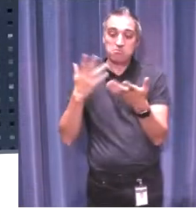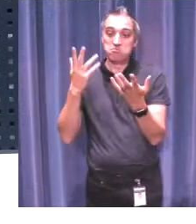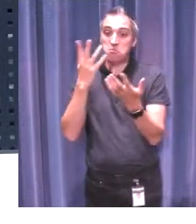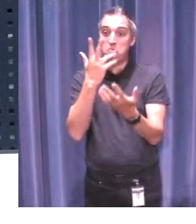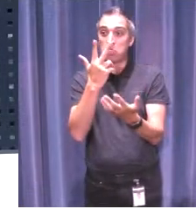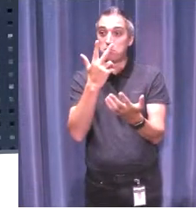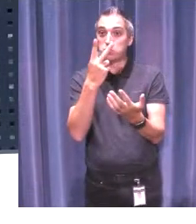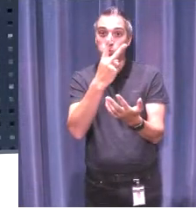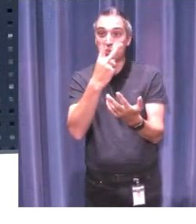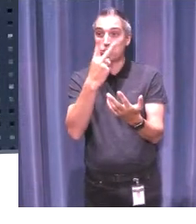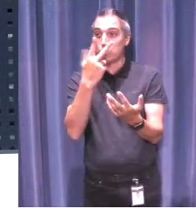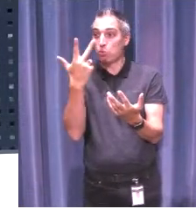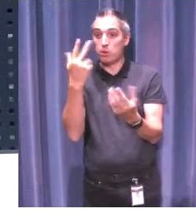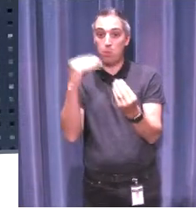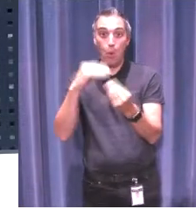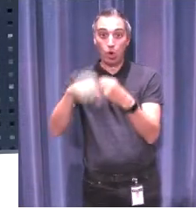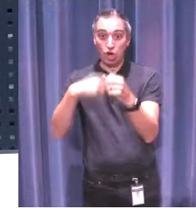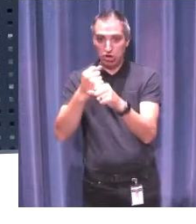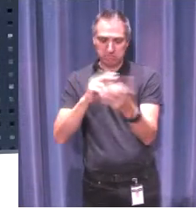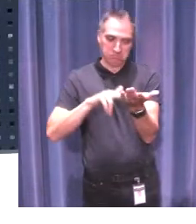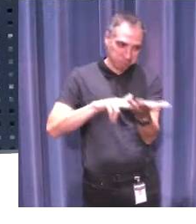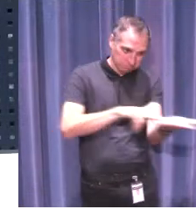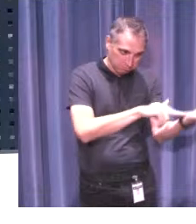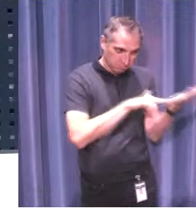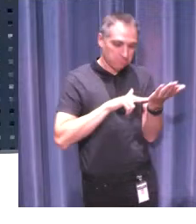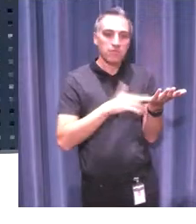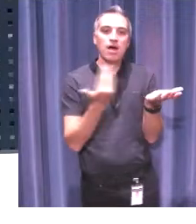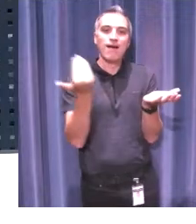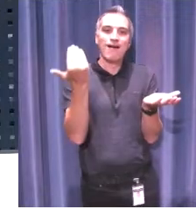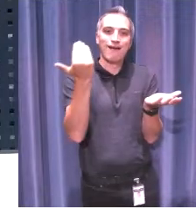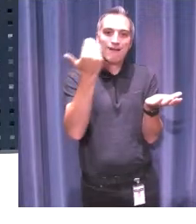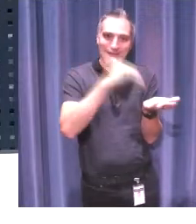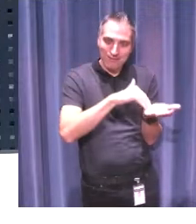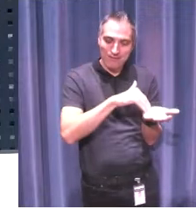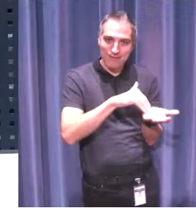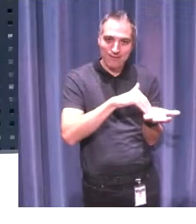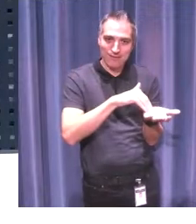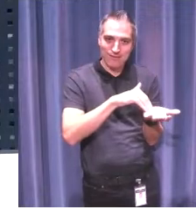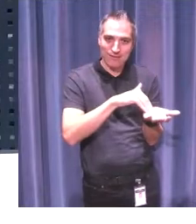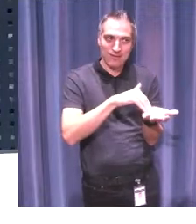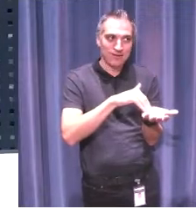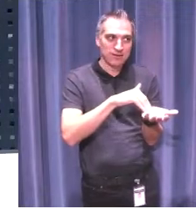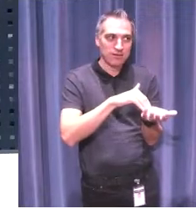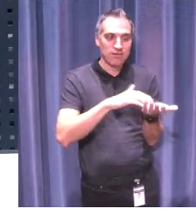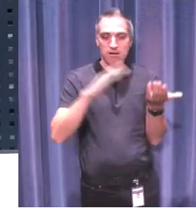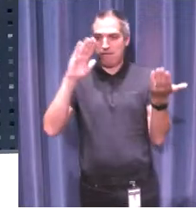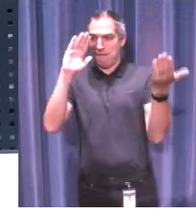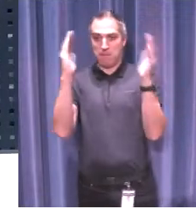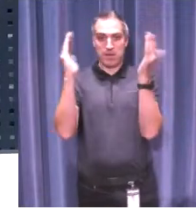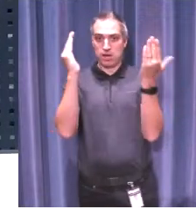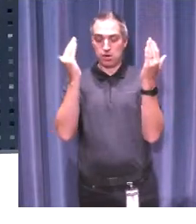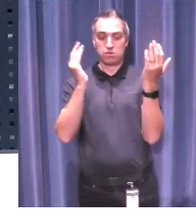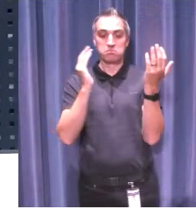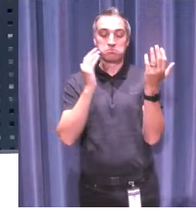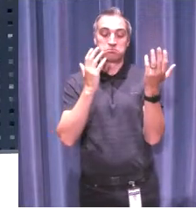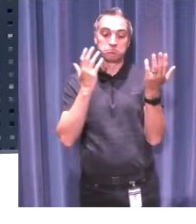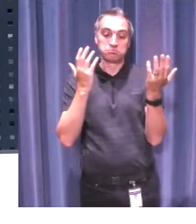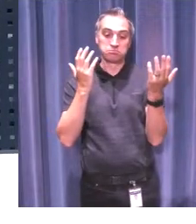years longer, and compare my performance, our